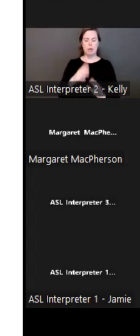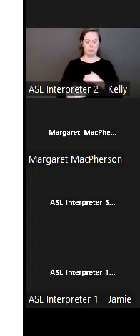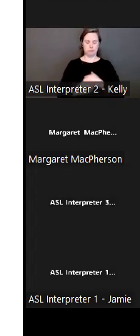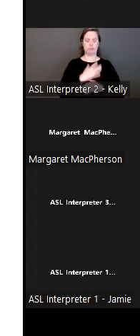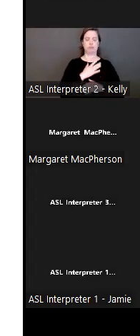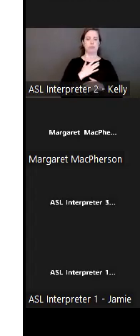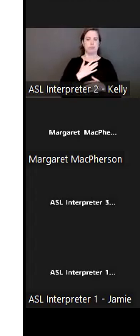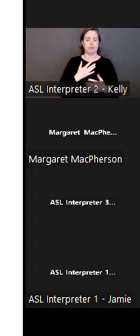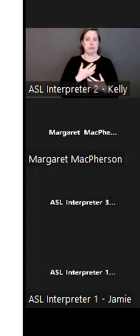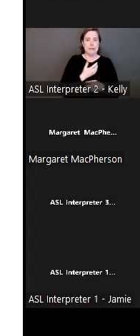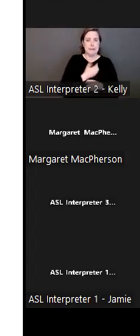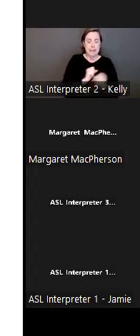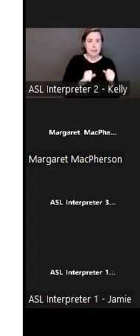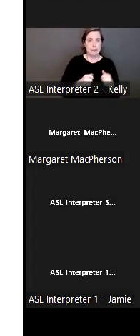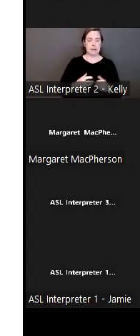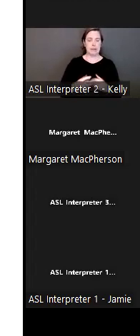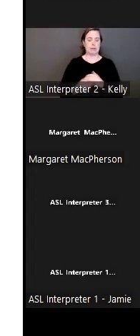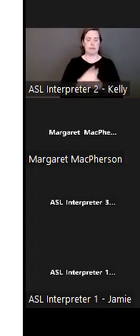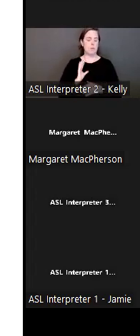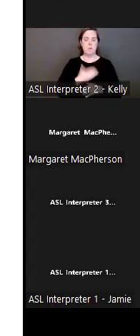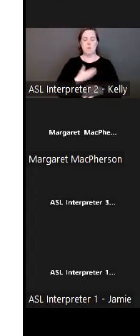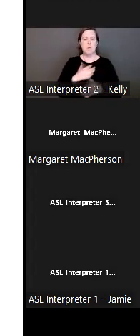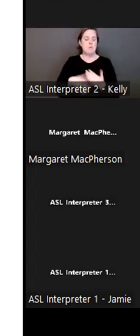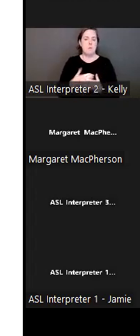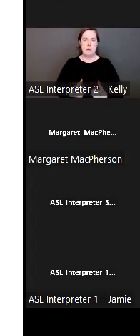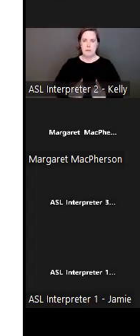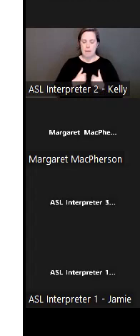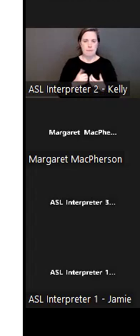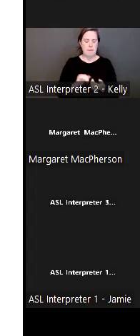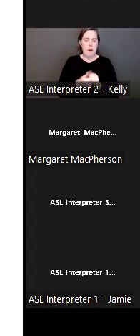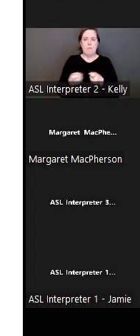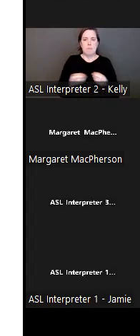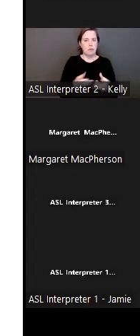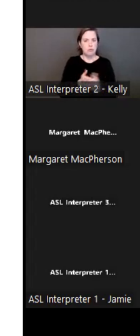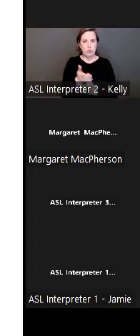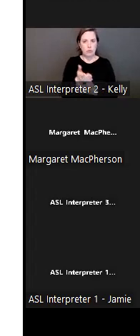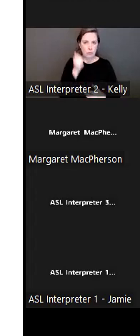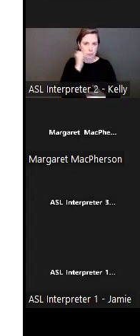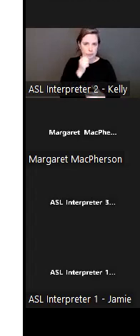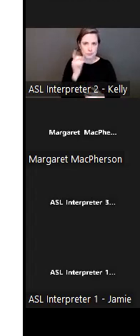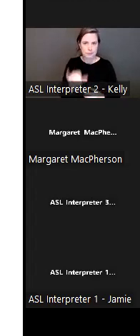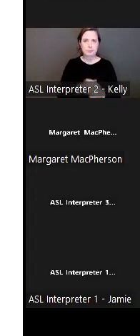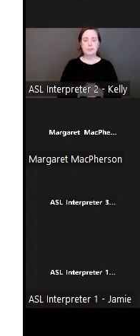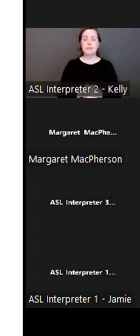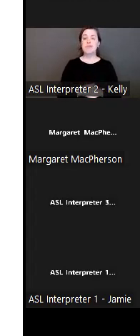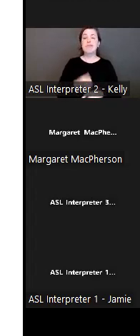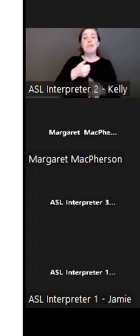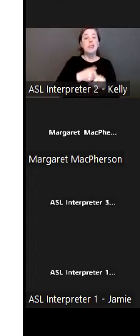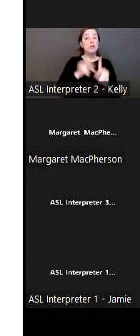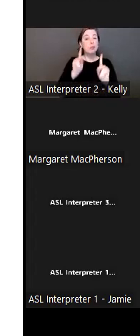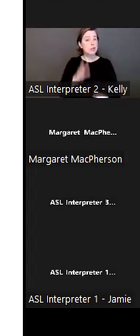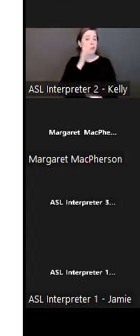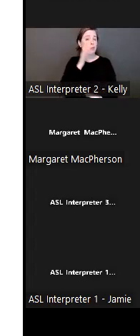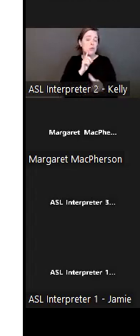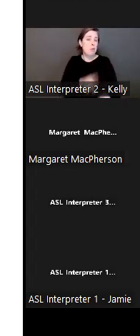can overwhelm somebody's ability to cope. And not everyone responds to trauma in the same way, and not every event or